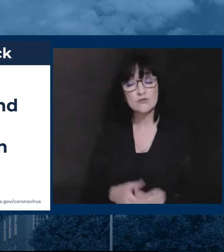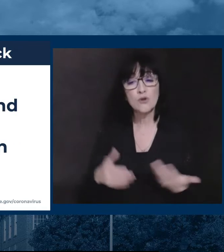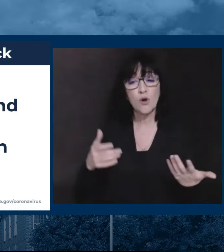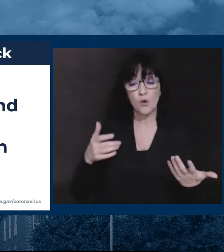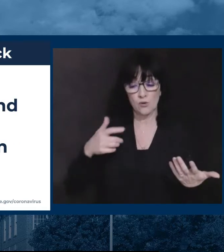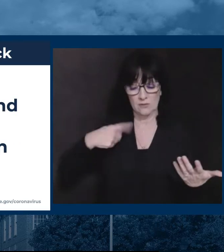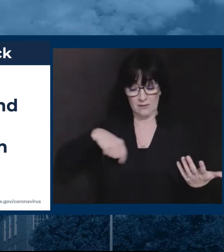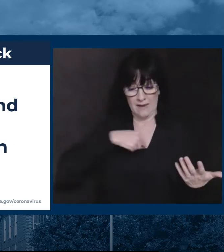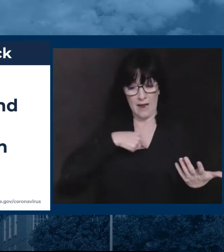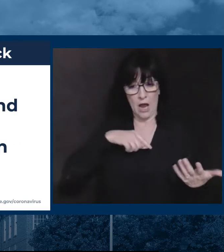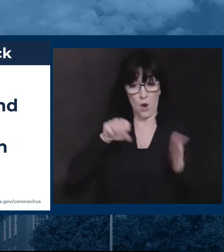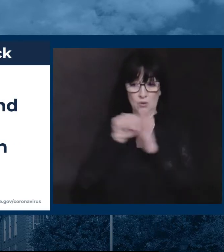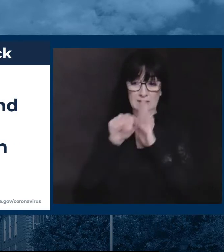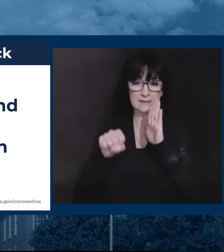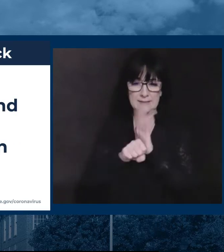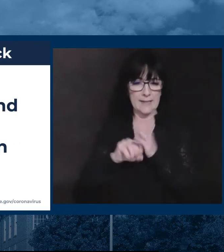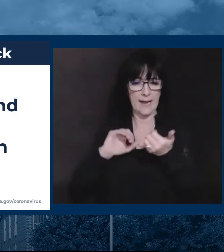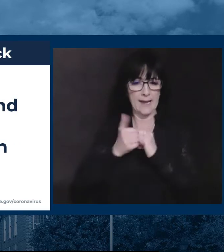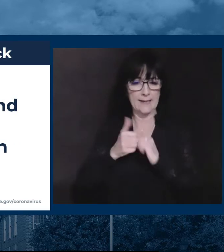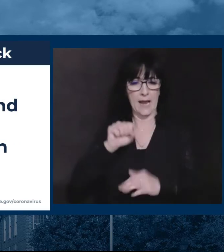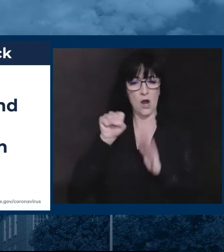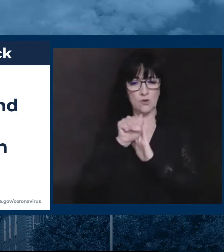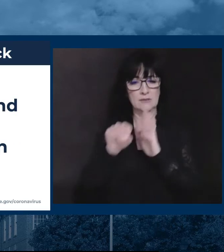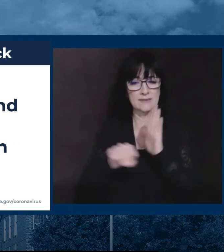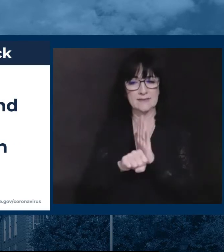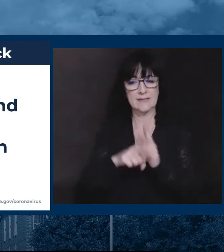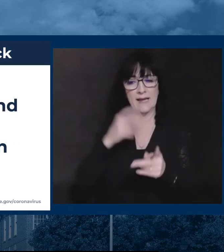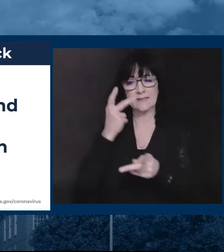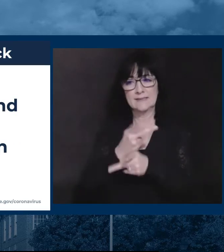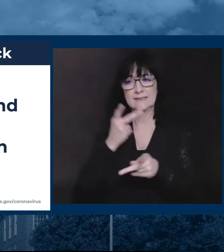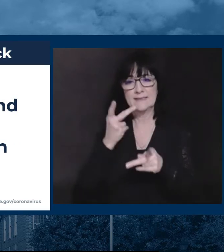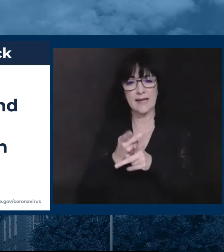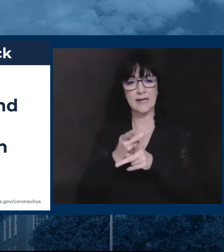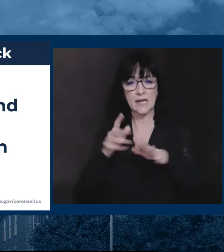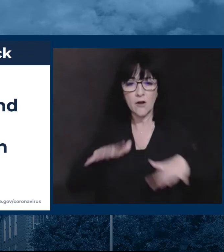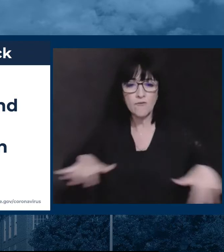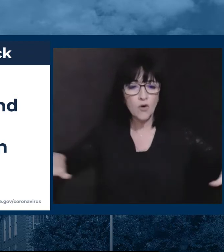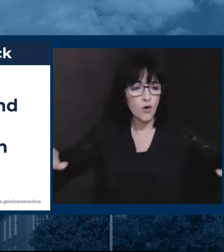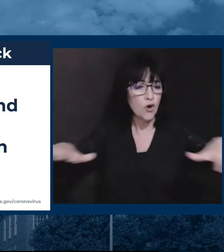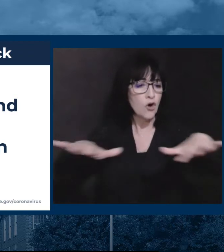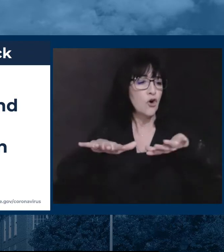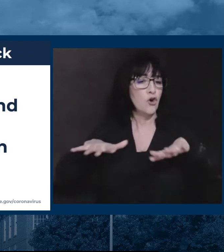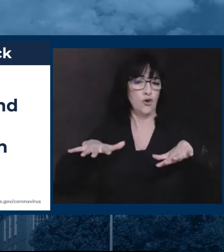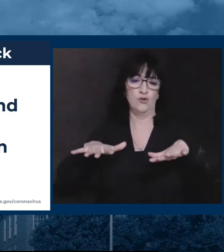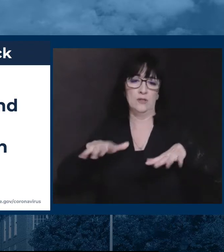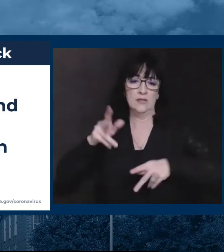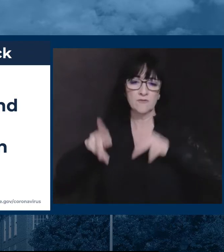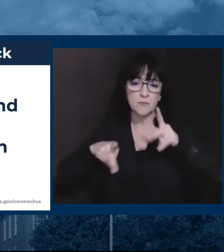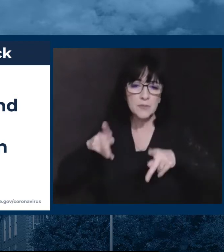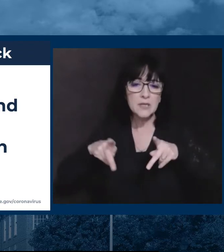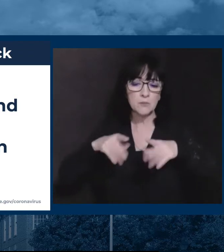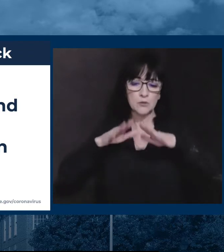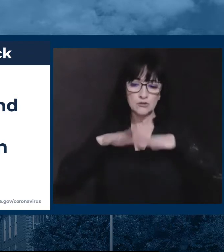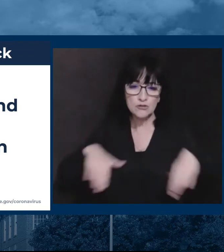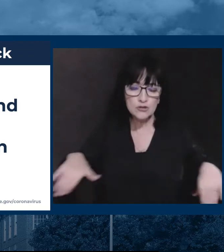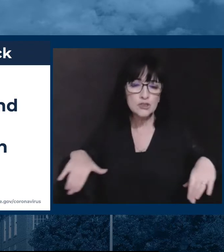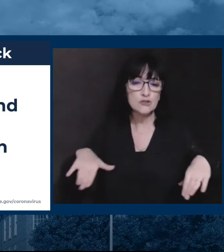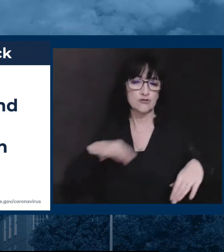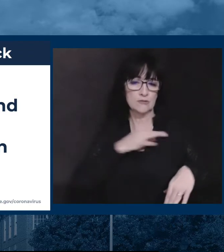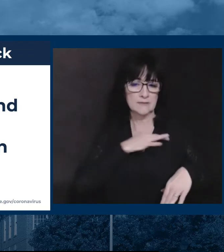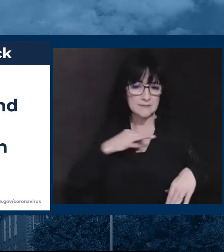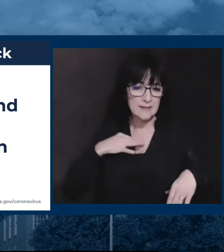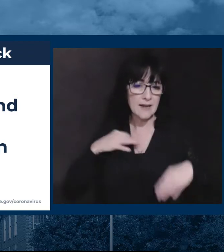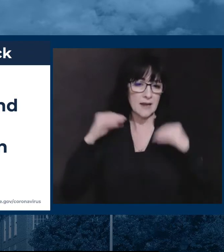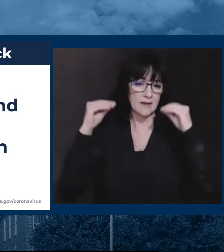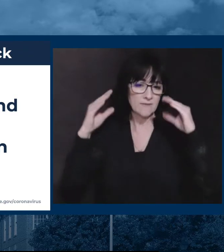led to a number of common themes that we can really easily summarize. And so we'll take a